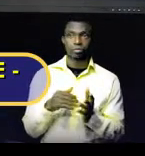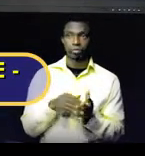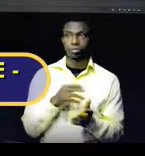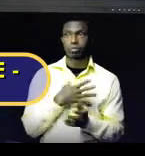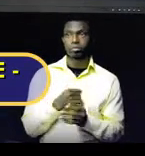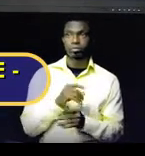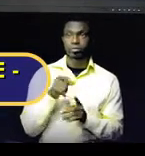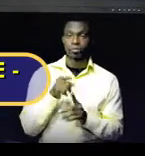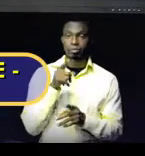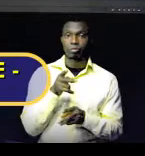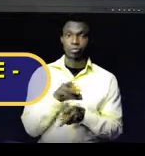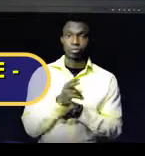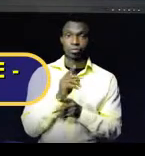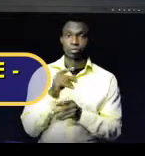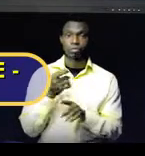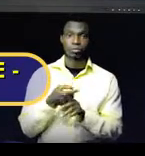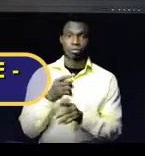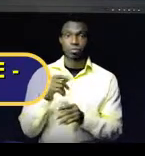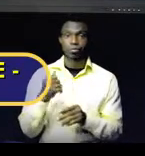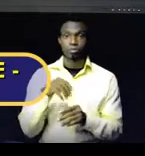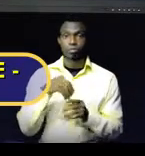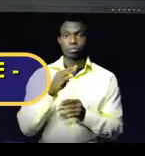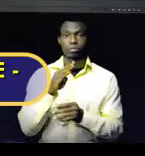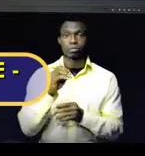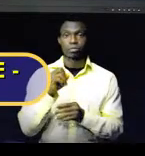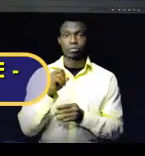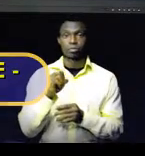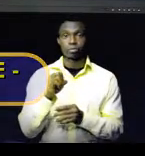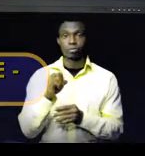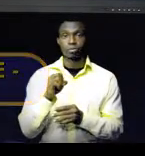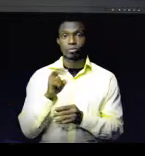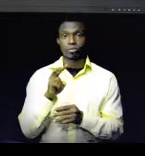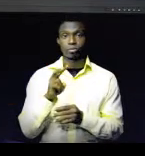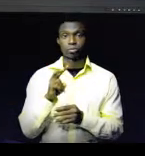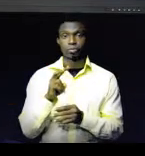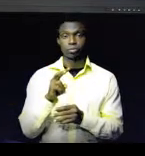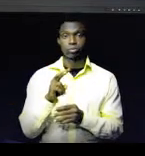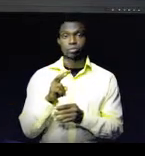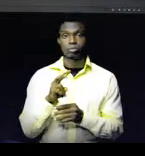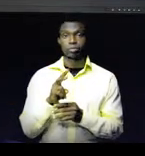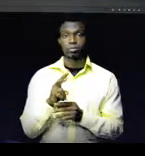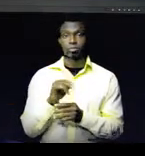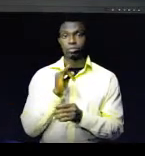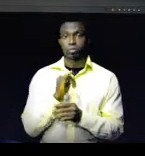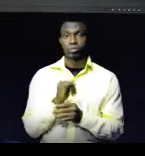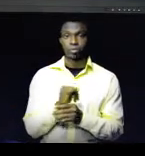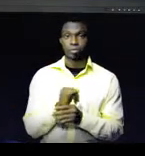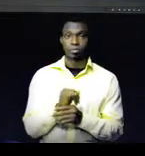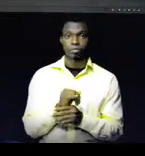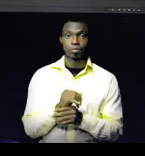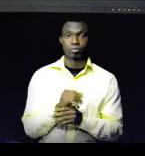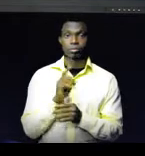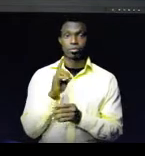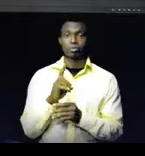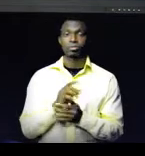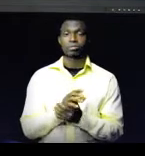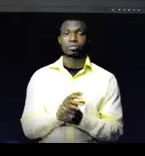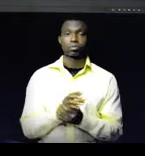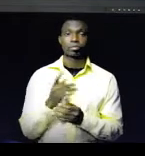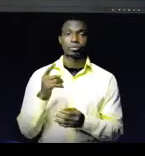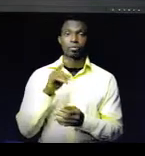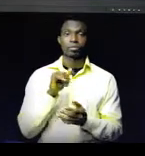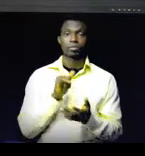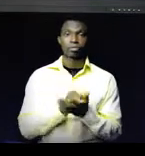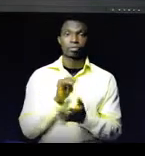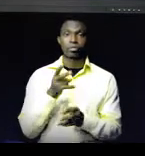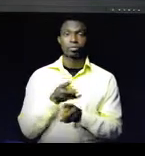man. Then we borrow 1 from this man, and when you borrow 1 from 10 in base 2, 10 base 2 minus 1 in